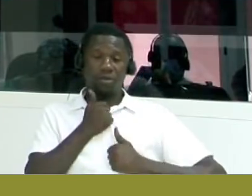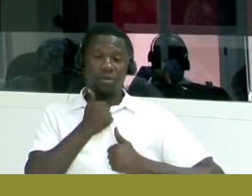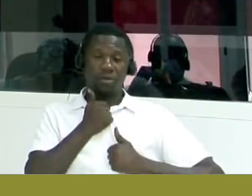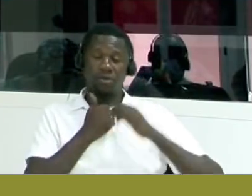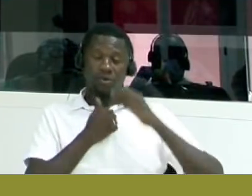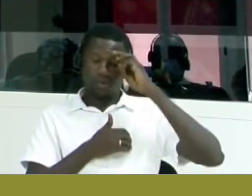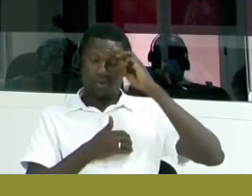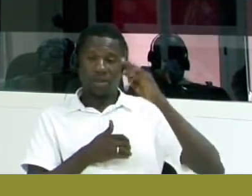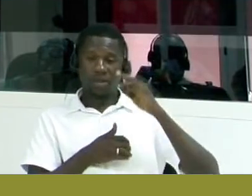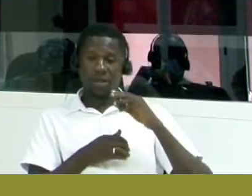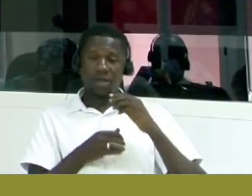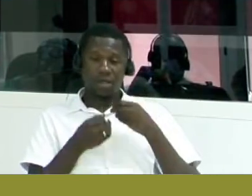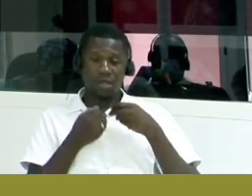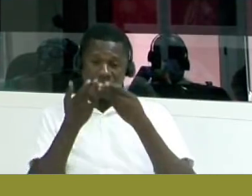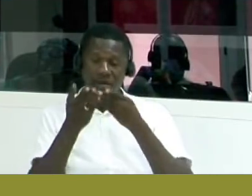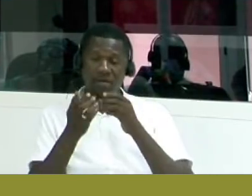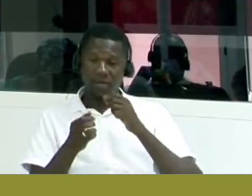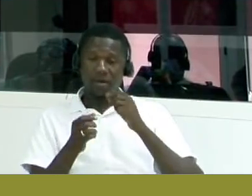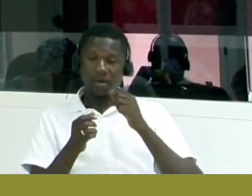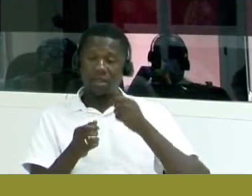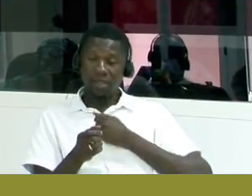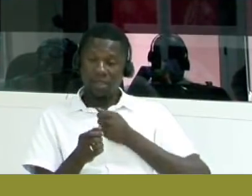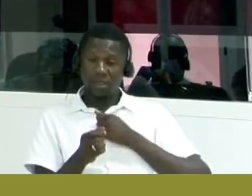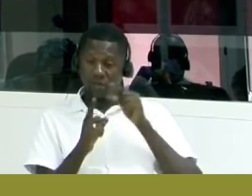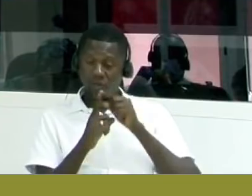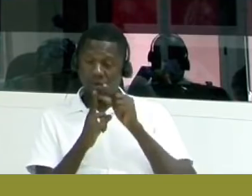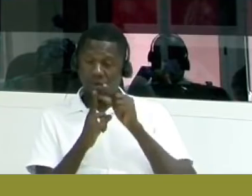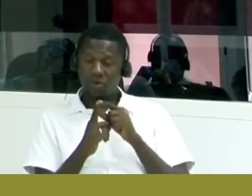correct? No. Good. All right. So